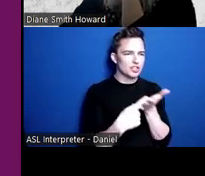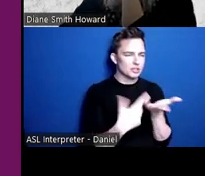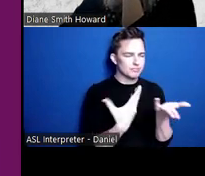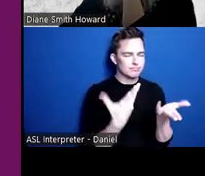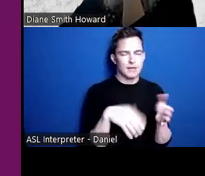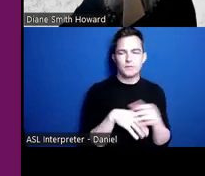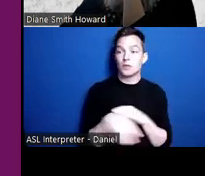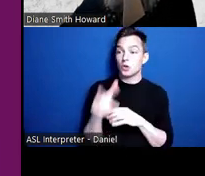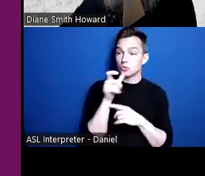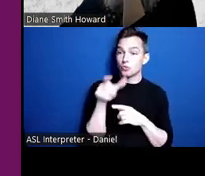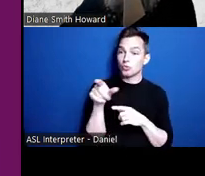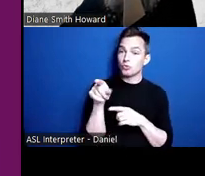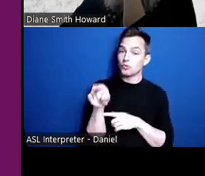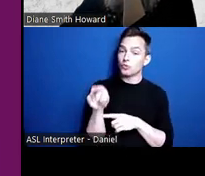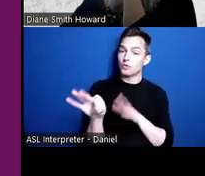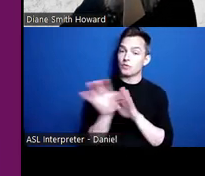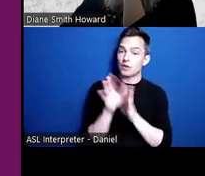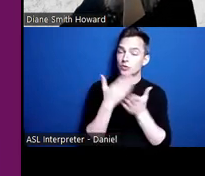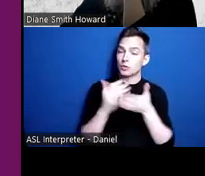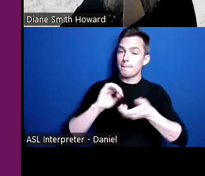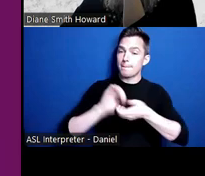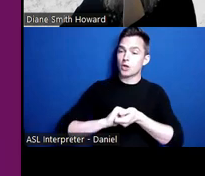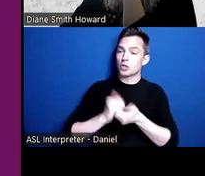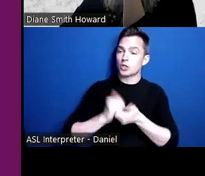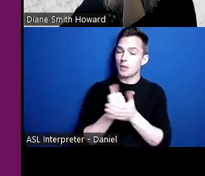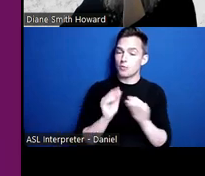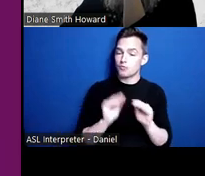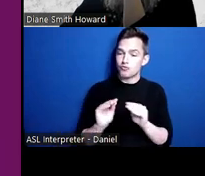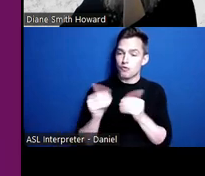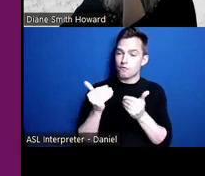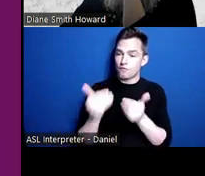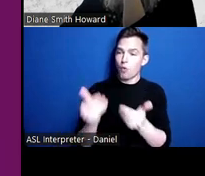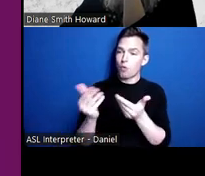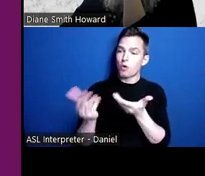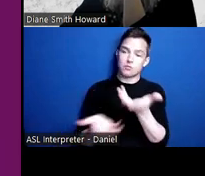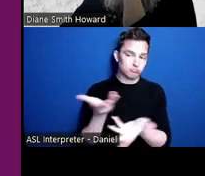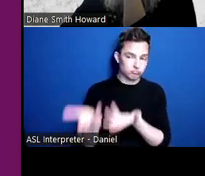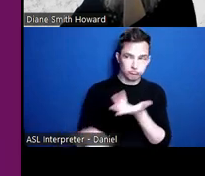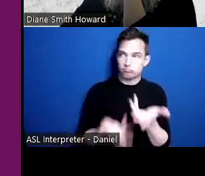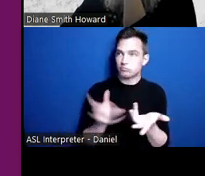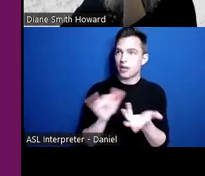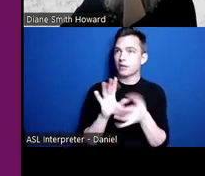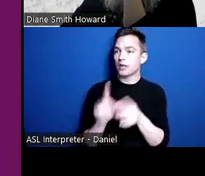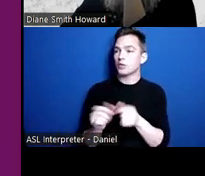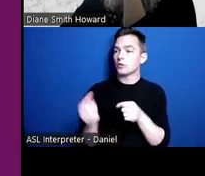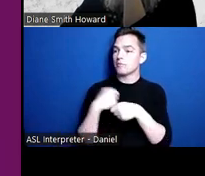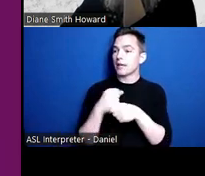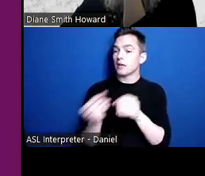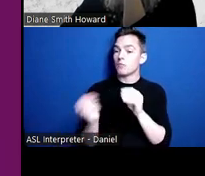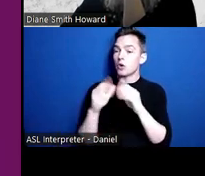And who have you found to be good partners to help you moving this all forward in terms of creating more